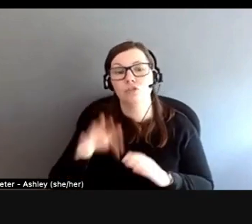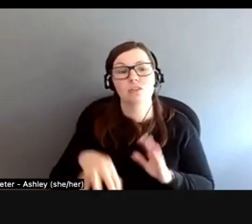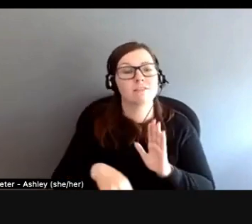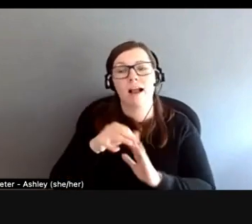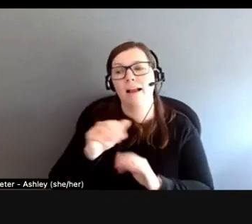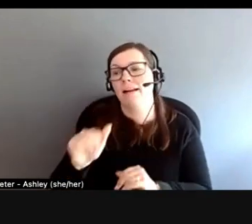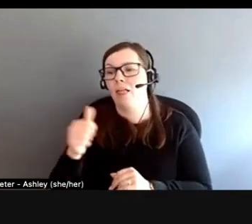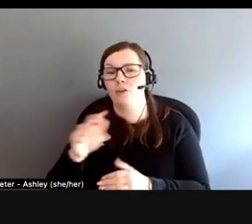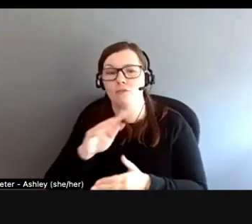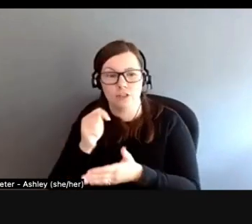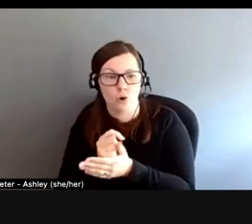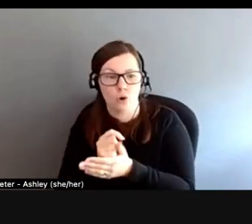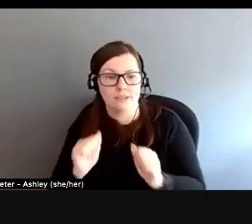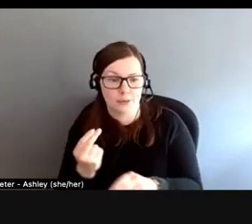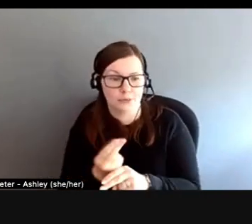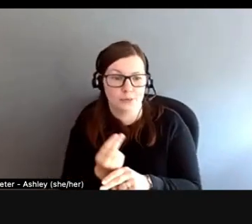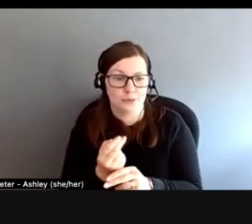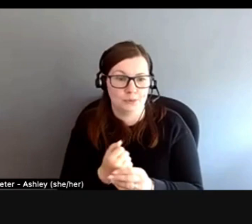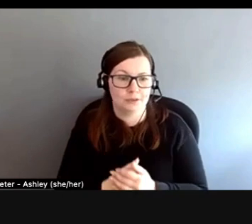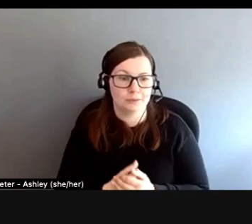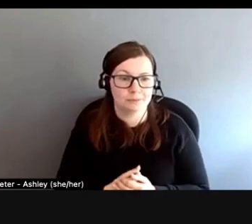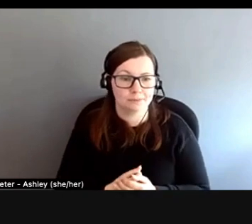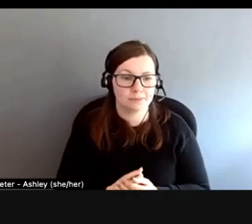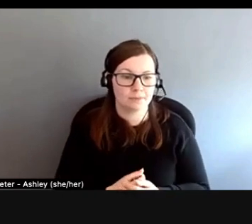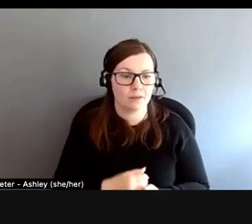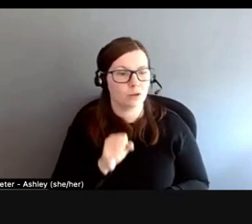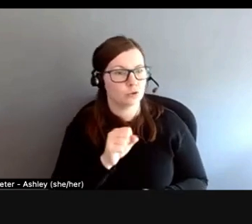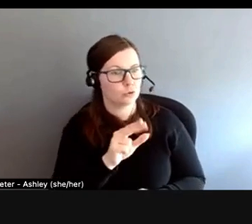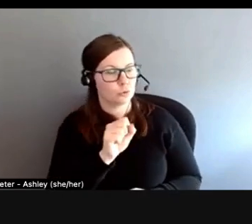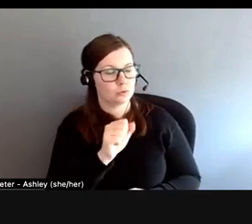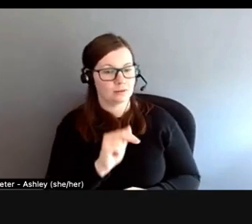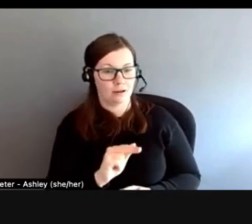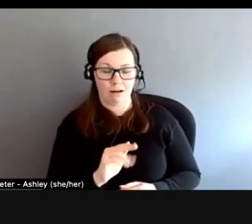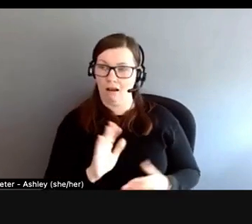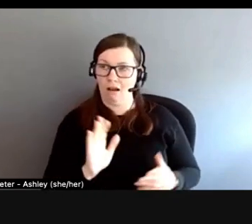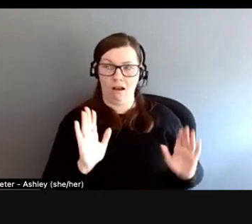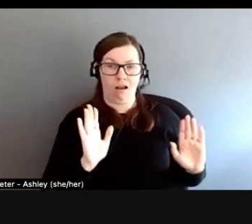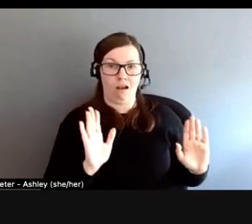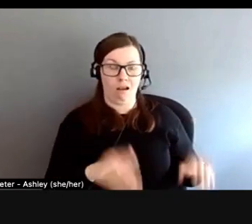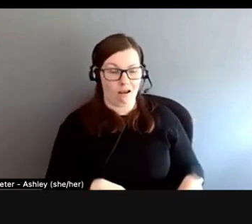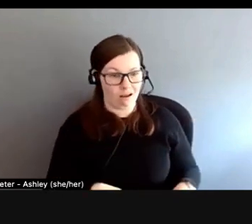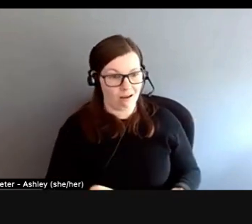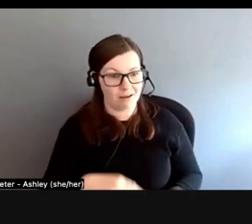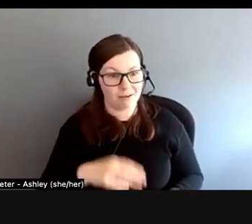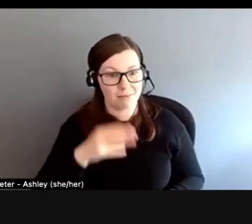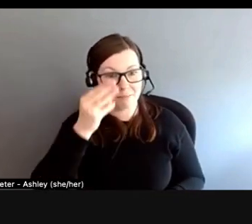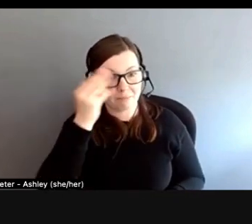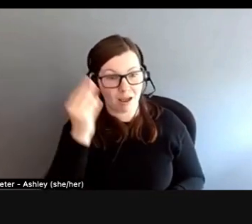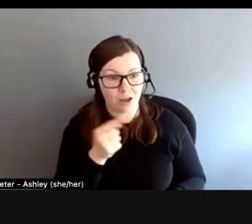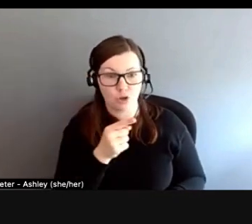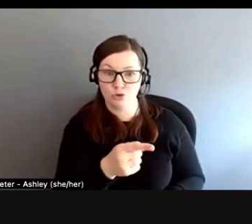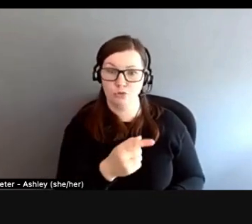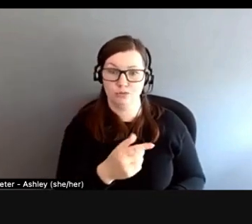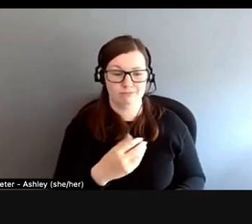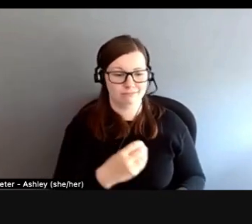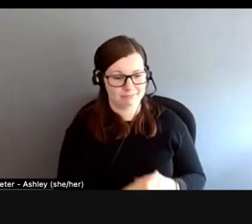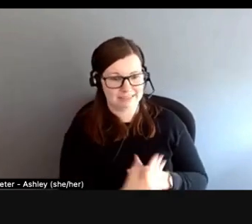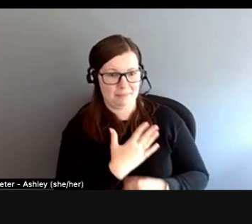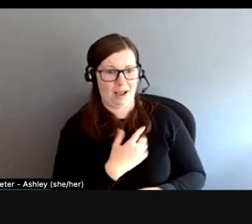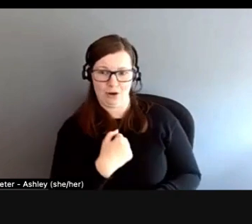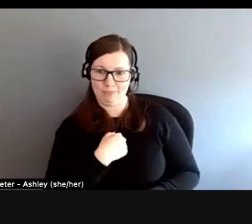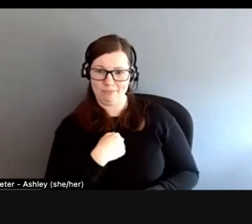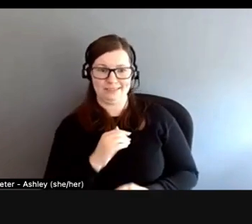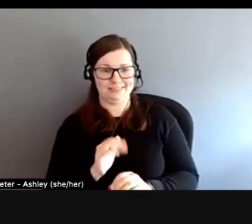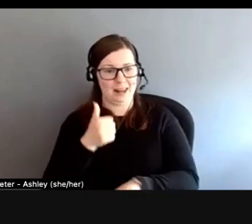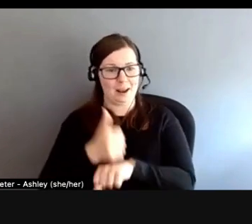right? Yeah, Monica, I have to say you were my inspiration for creating that math website, because I was watching you show